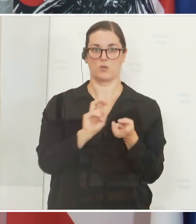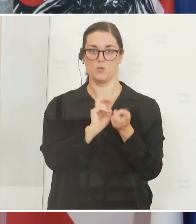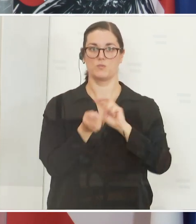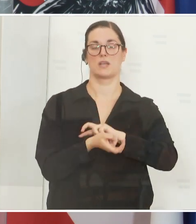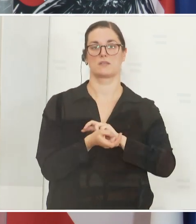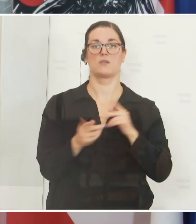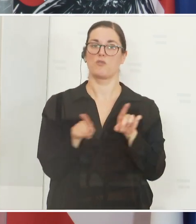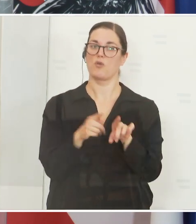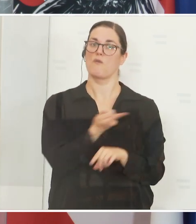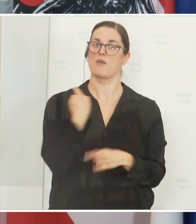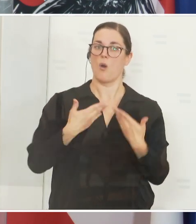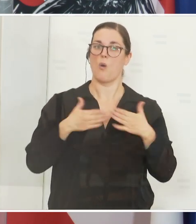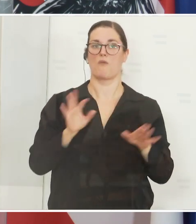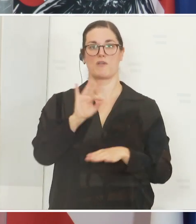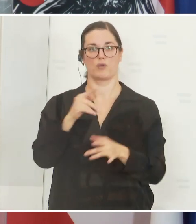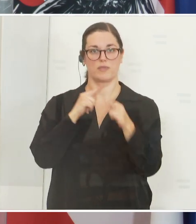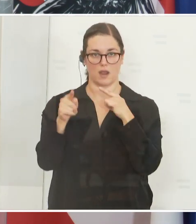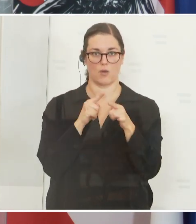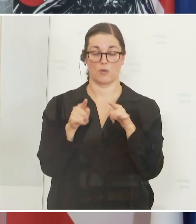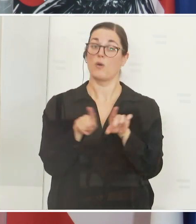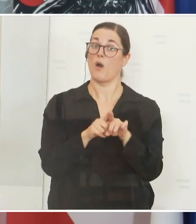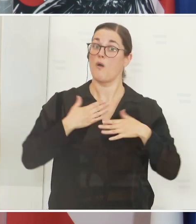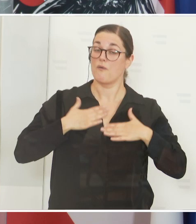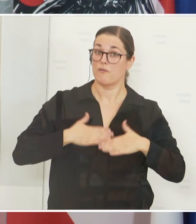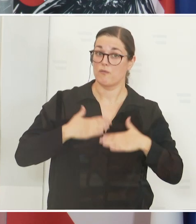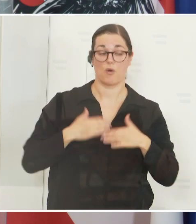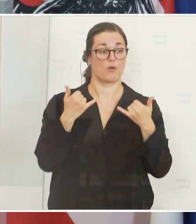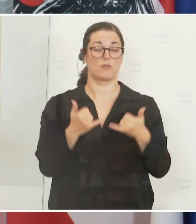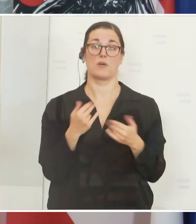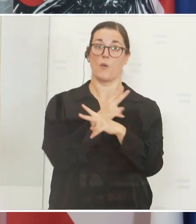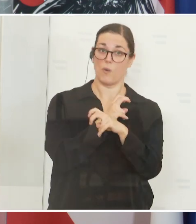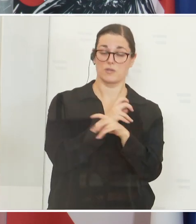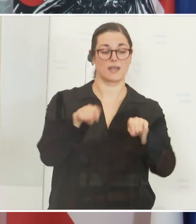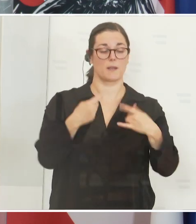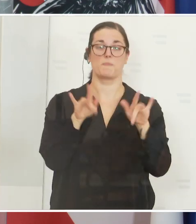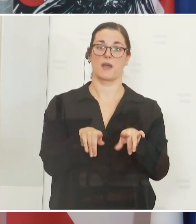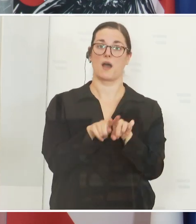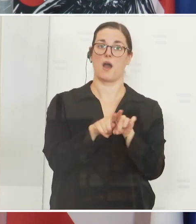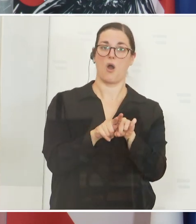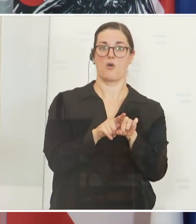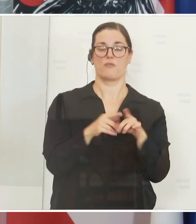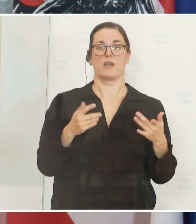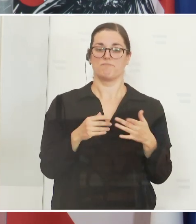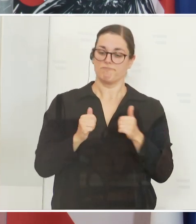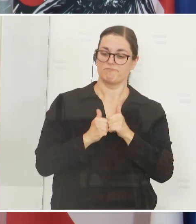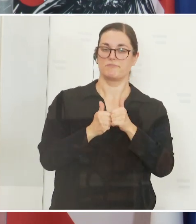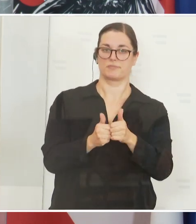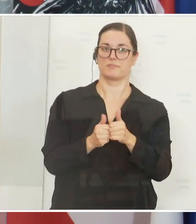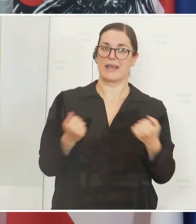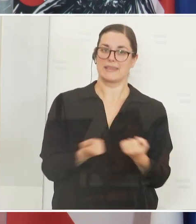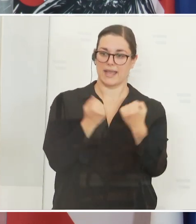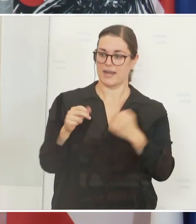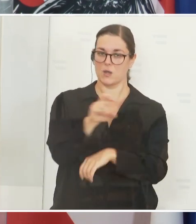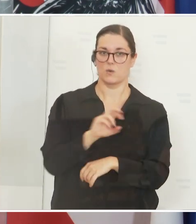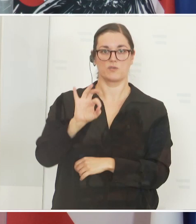dialogue. And we are happy to announce that Austria will be funding an executive training course for 15 young experts from